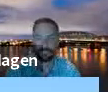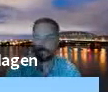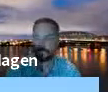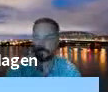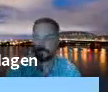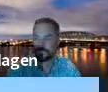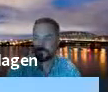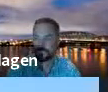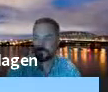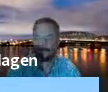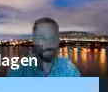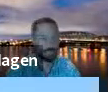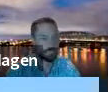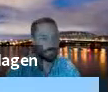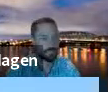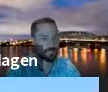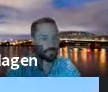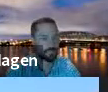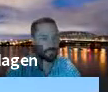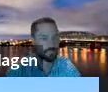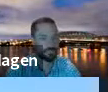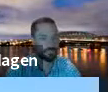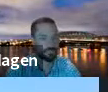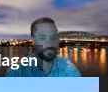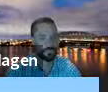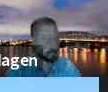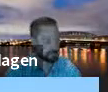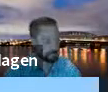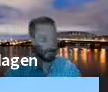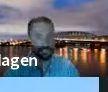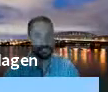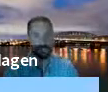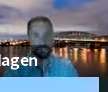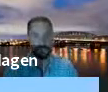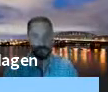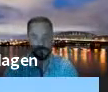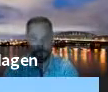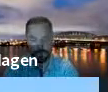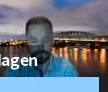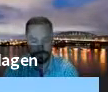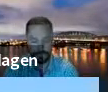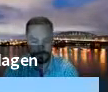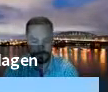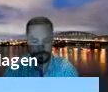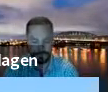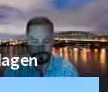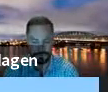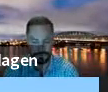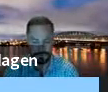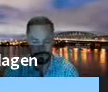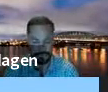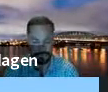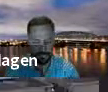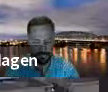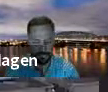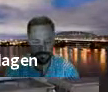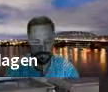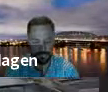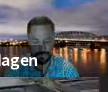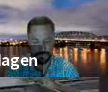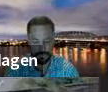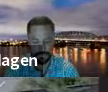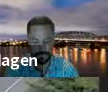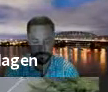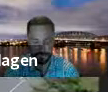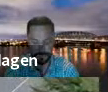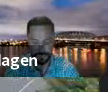by 5:30, beating all the traffic. Even then, there's huge congestion. It is a long day